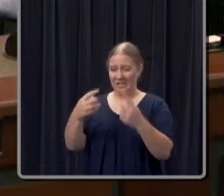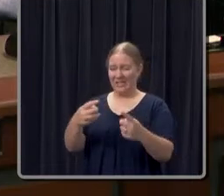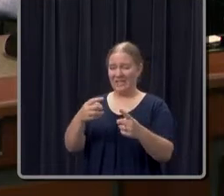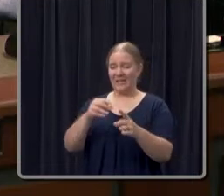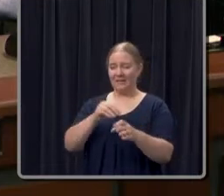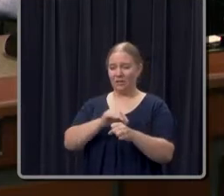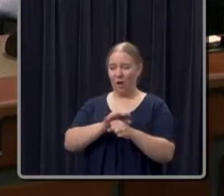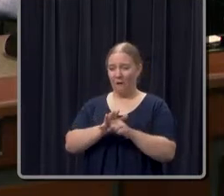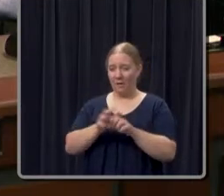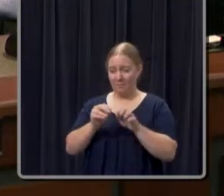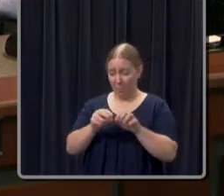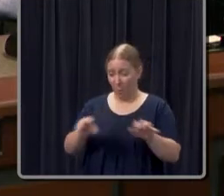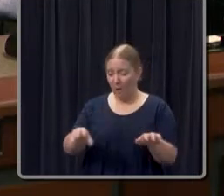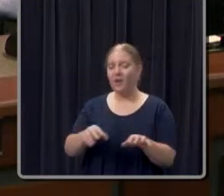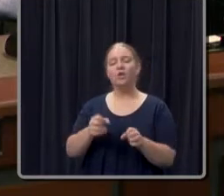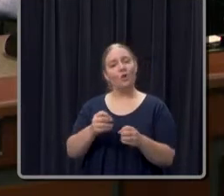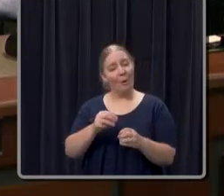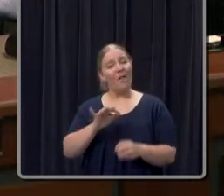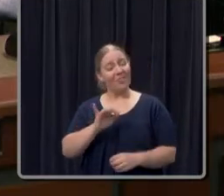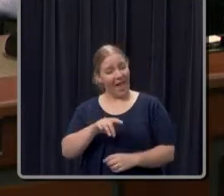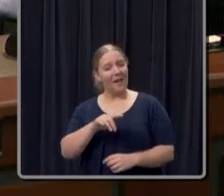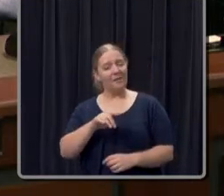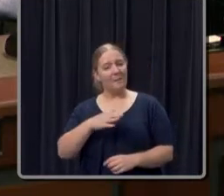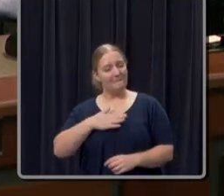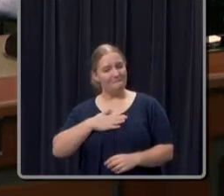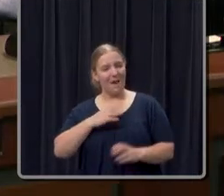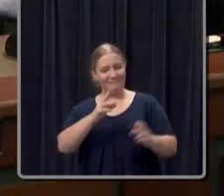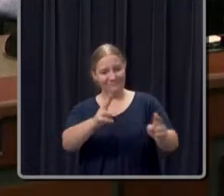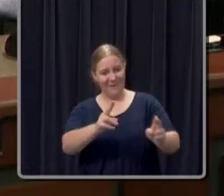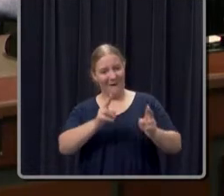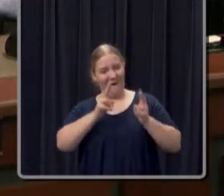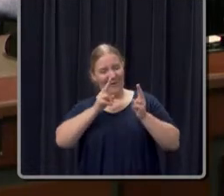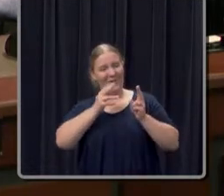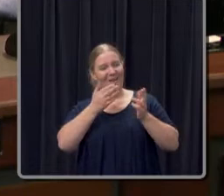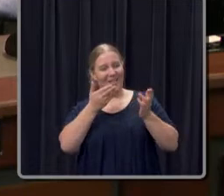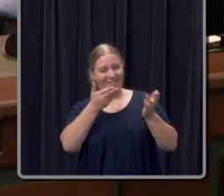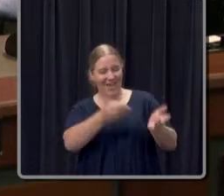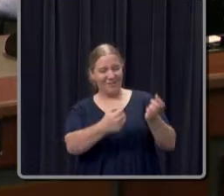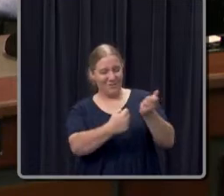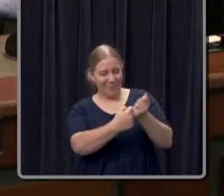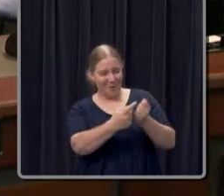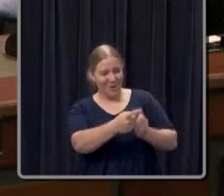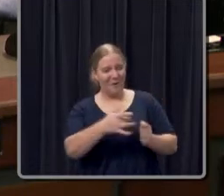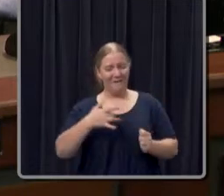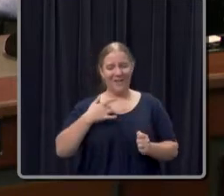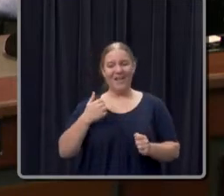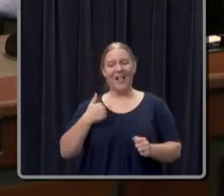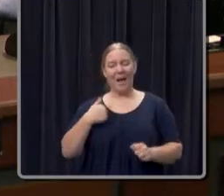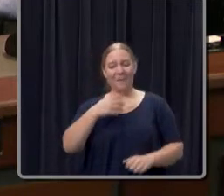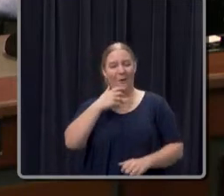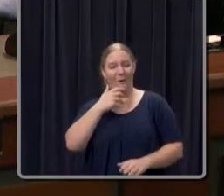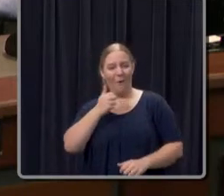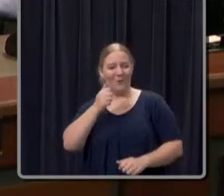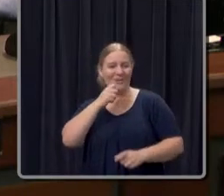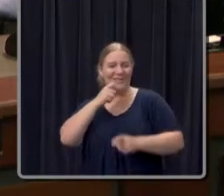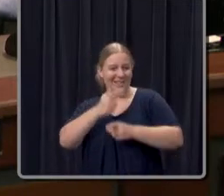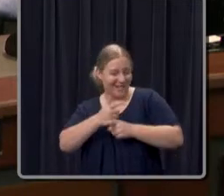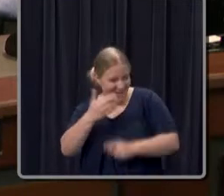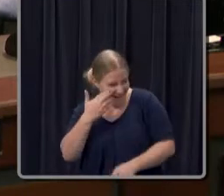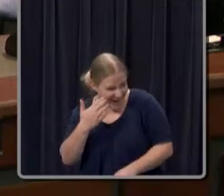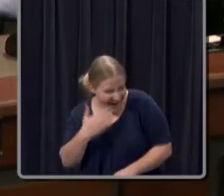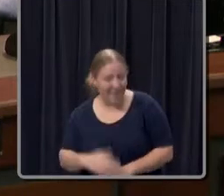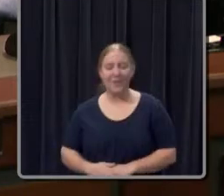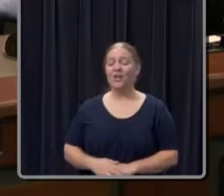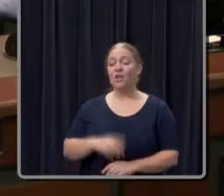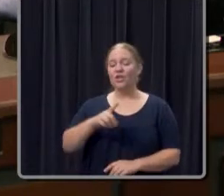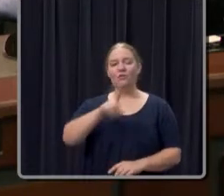Yeah. You know, it was my honor to be there to support you. You know, I feel like the big sister that, you know, but you really